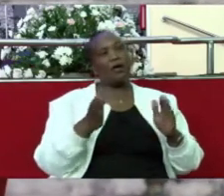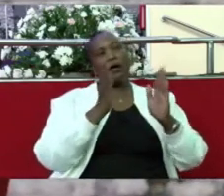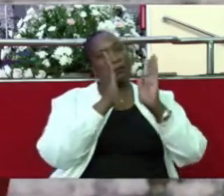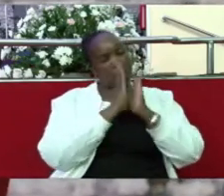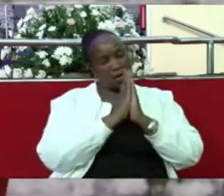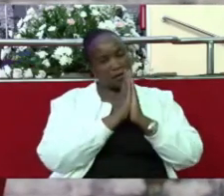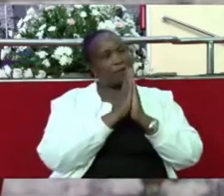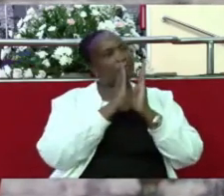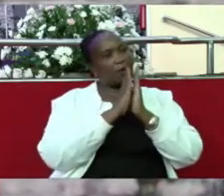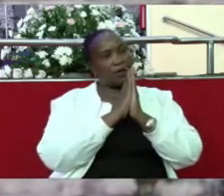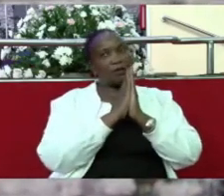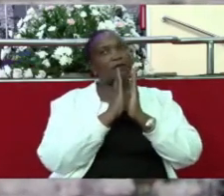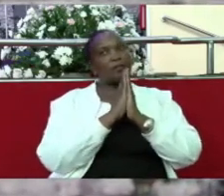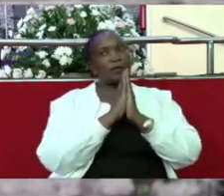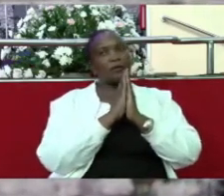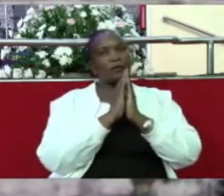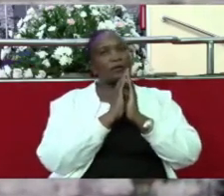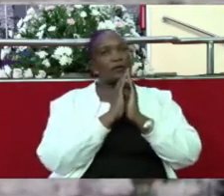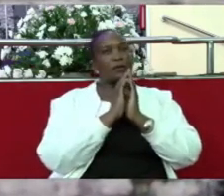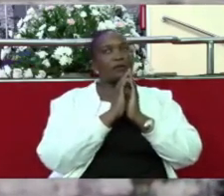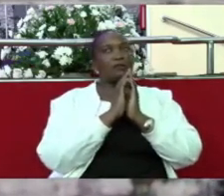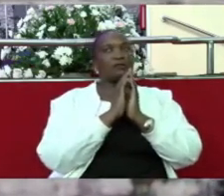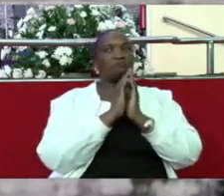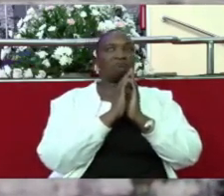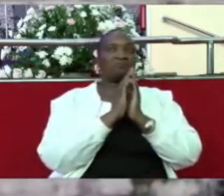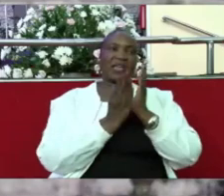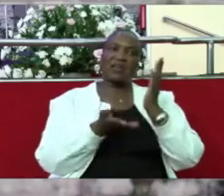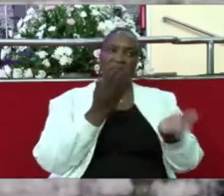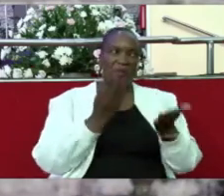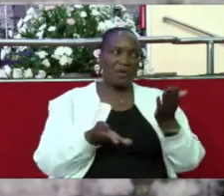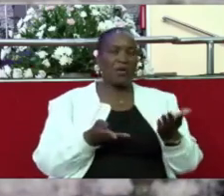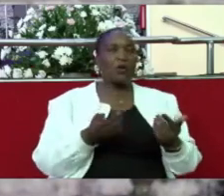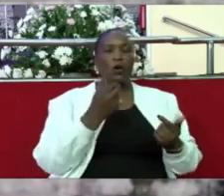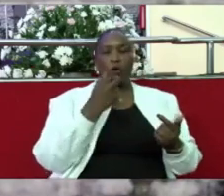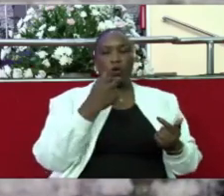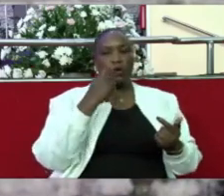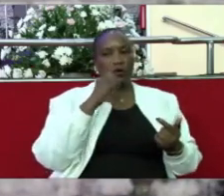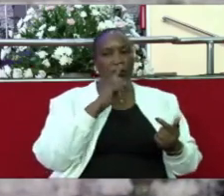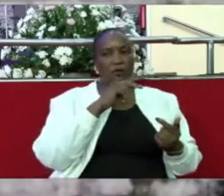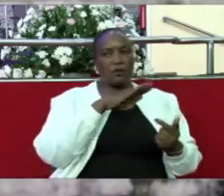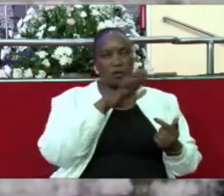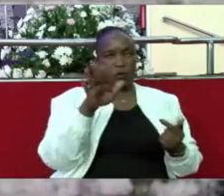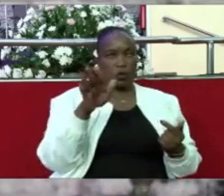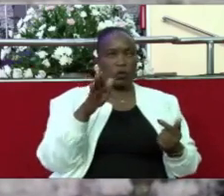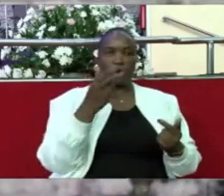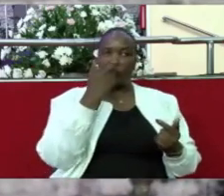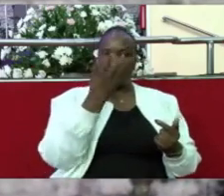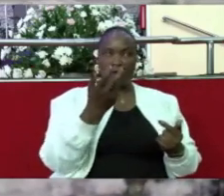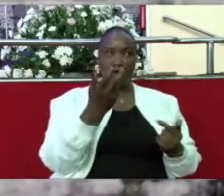struggling. You may be looking at your mountain. But that mountain, the Lord is well able. If he has preserved